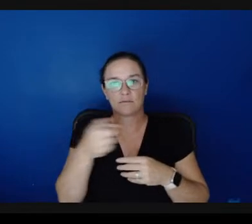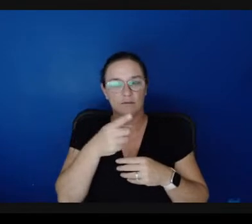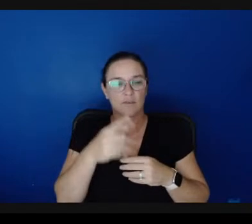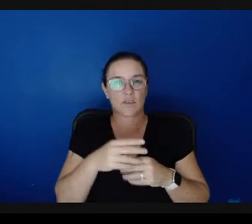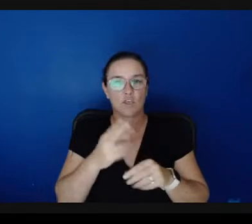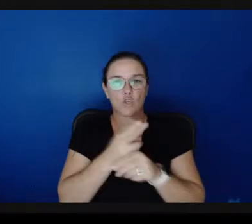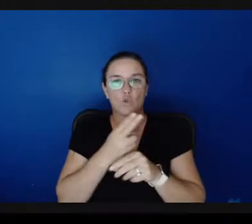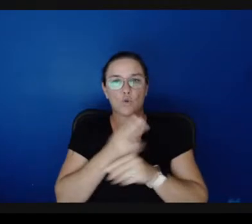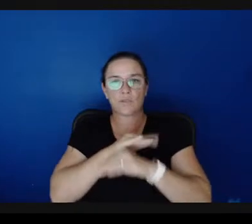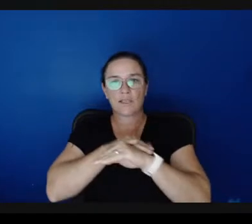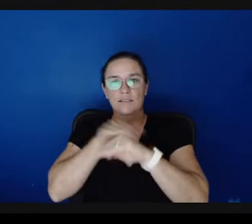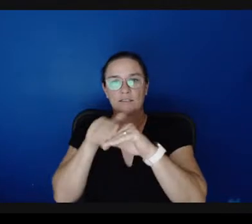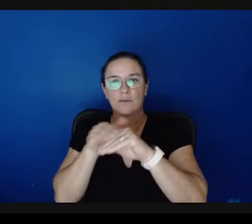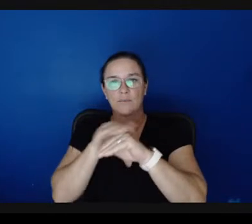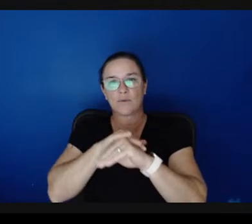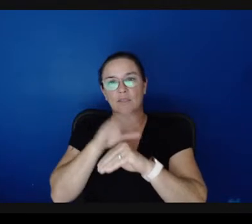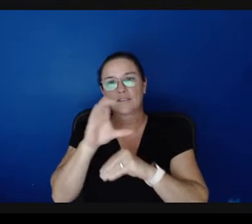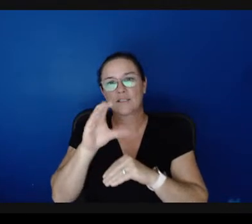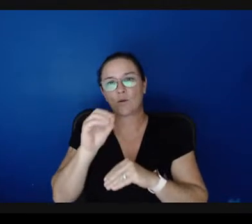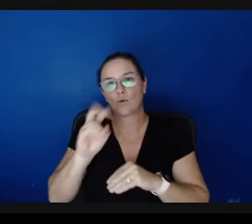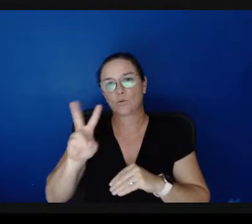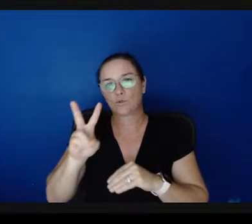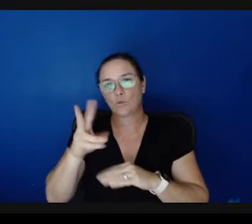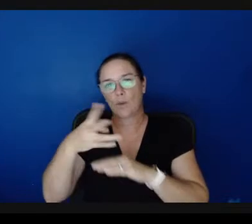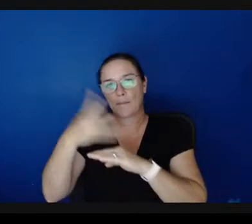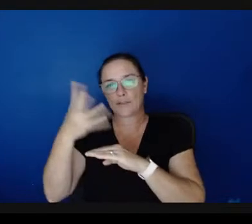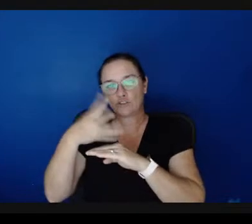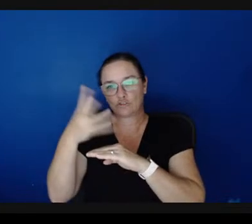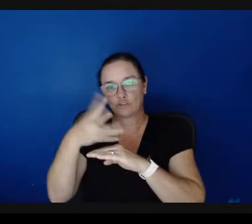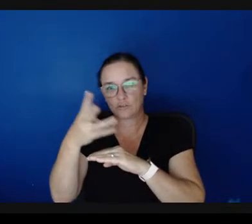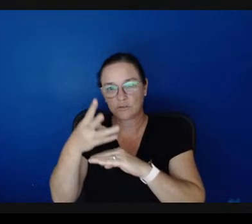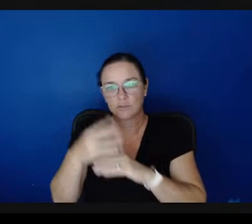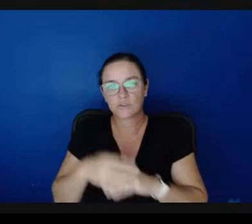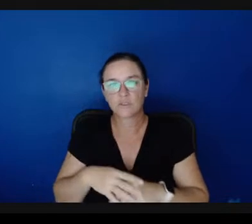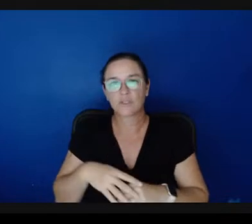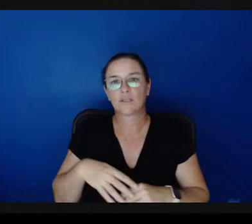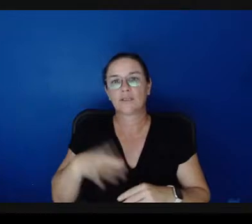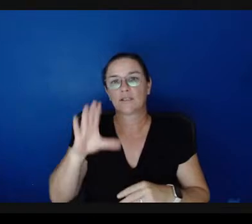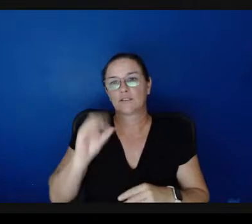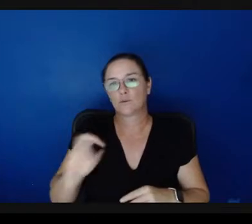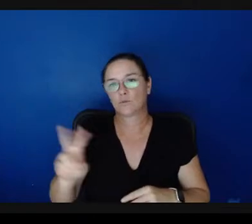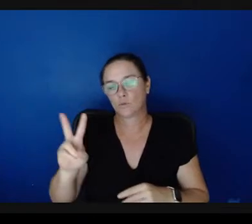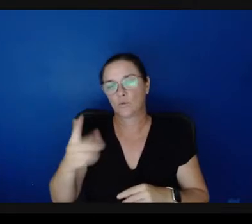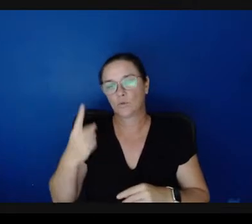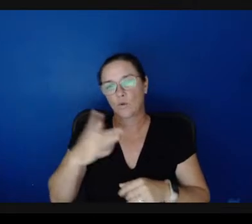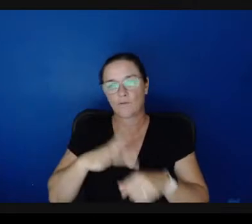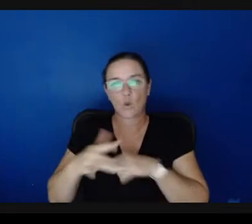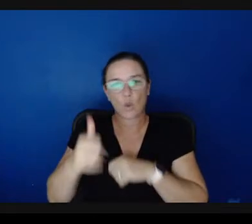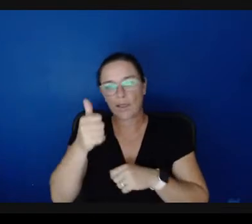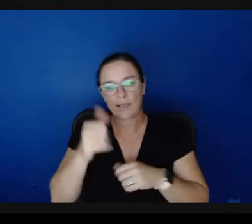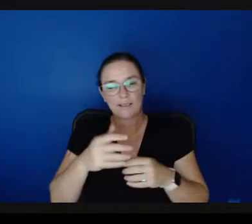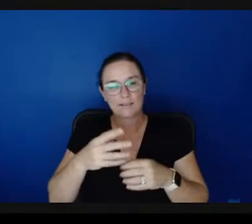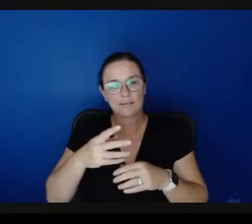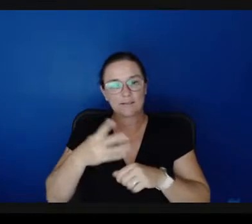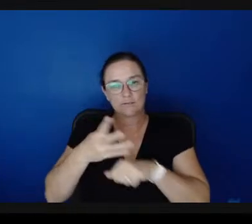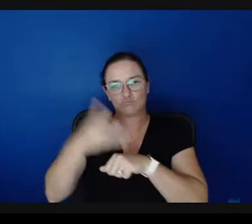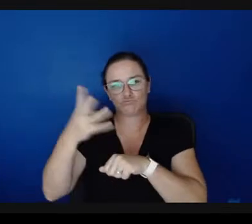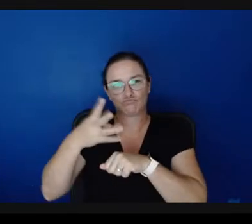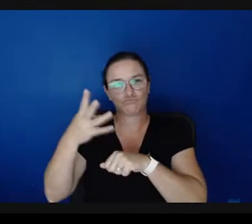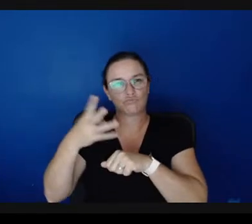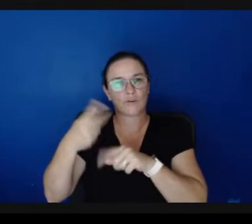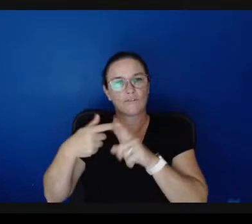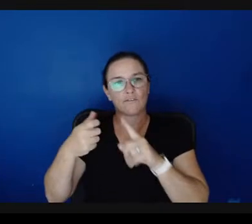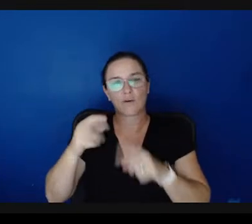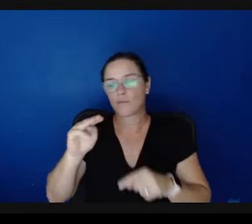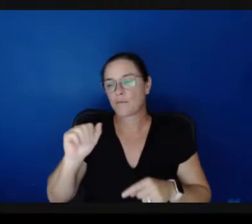summit CO2 emission rate, and carbon dioxide is one of the earliest gases to bubble out of the magma as it's coming